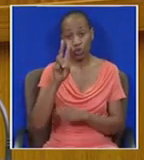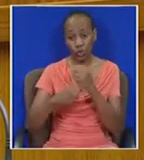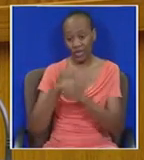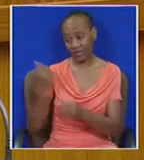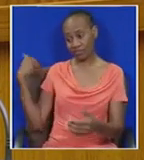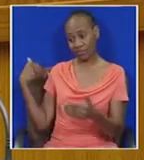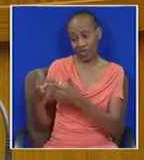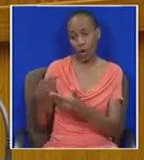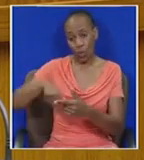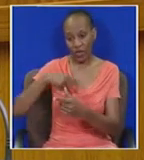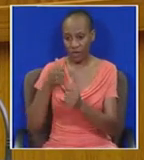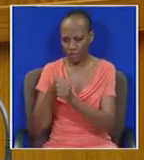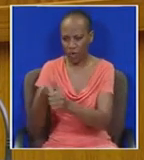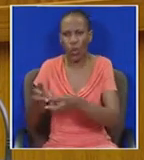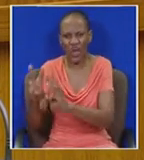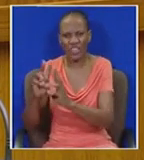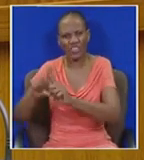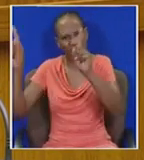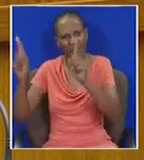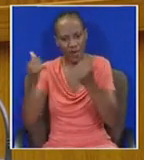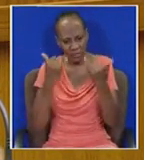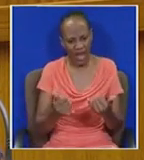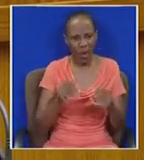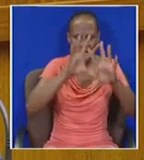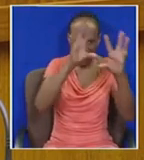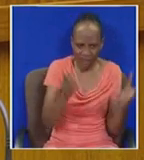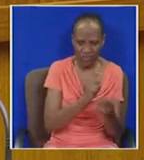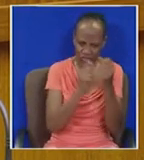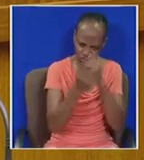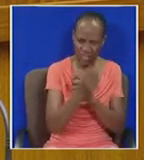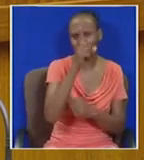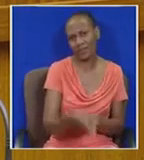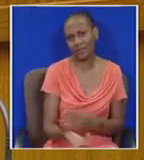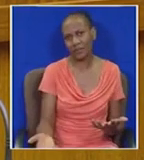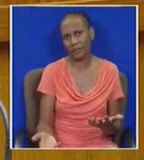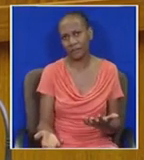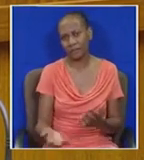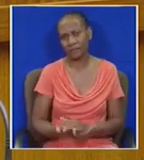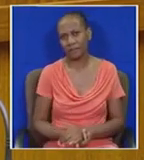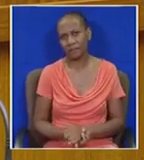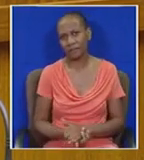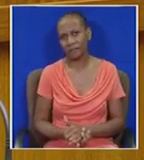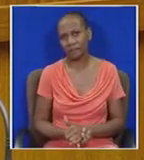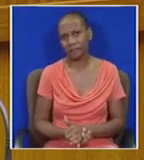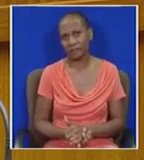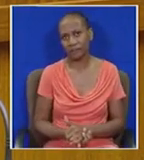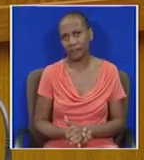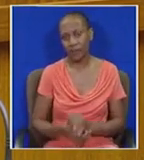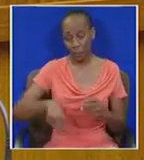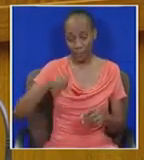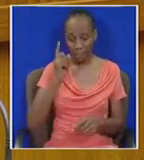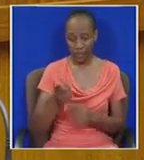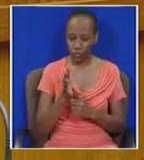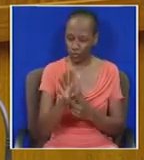years. Kufanele zijike izinto ngempela. The leadership we are calling for must be one of